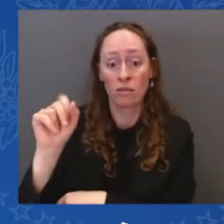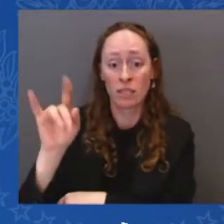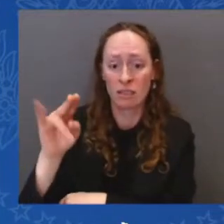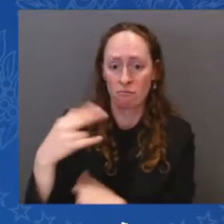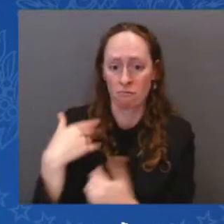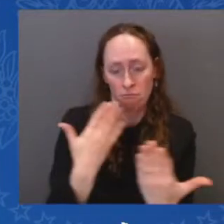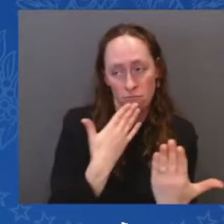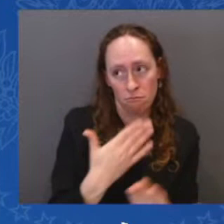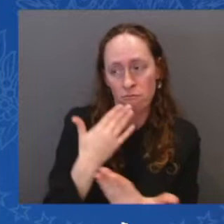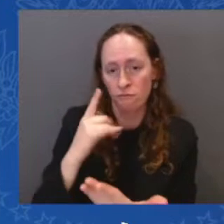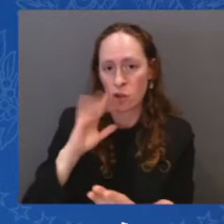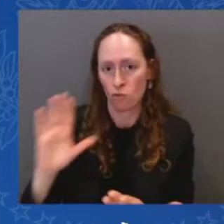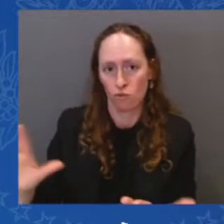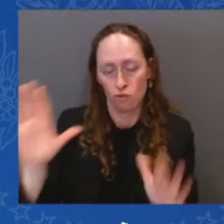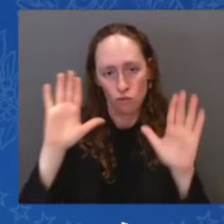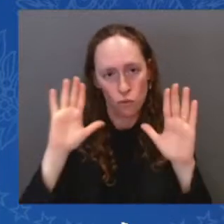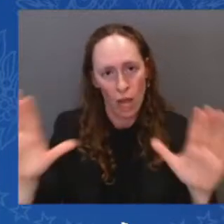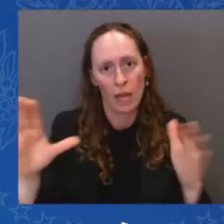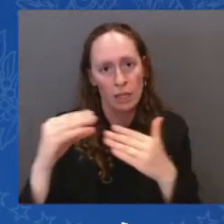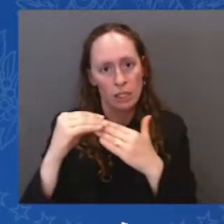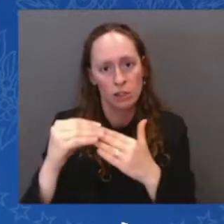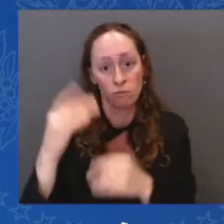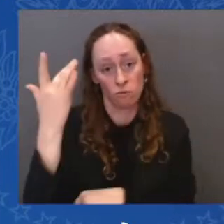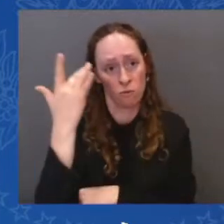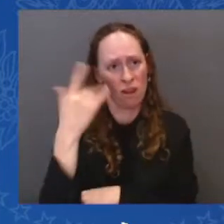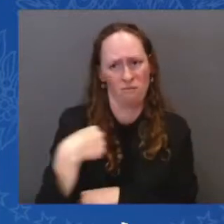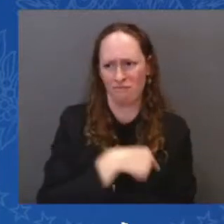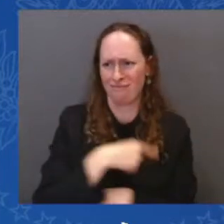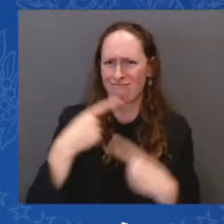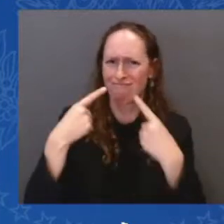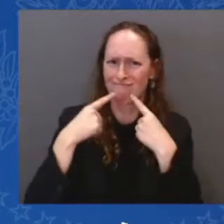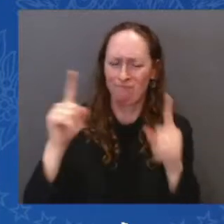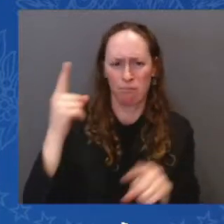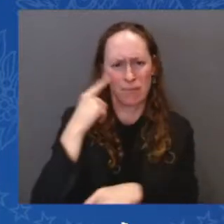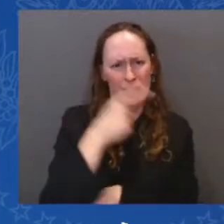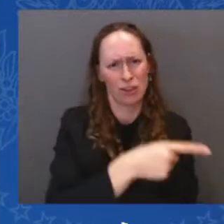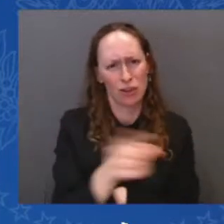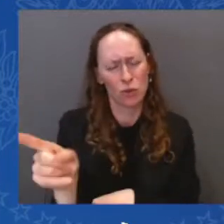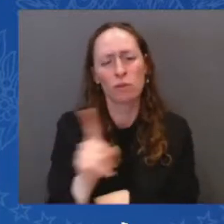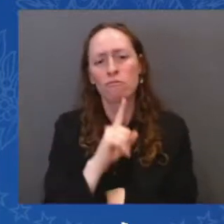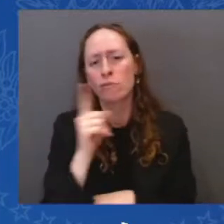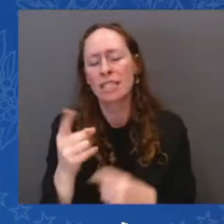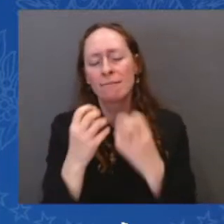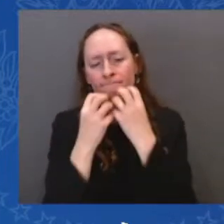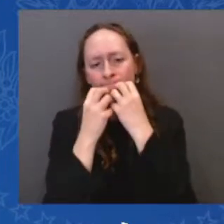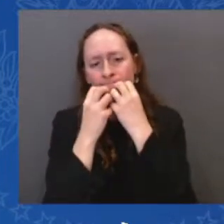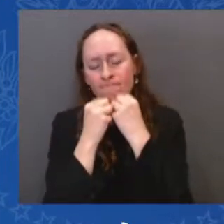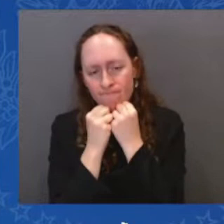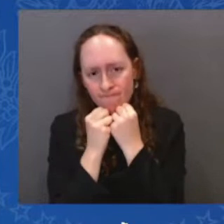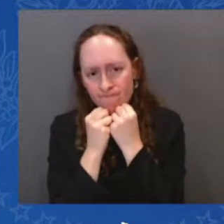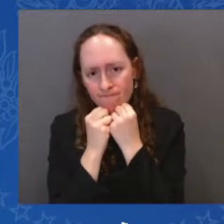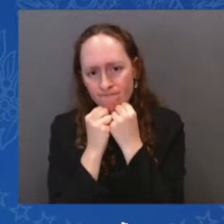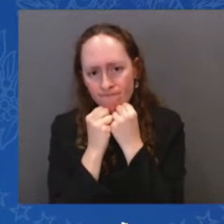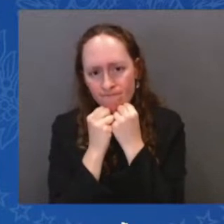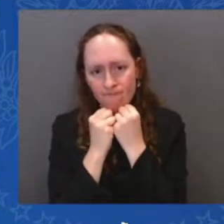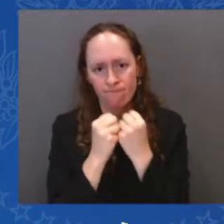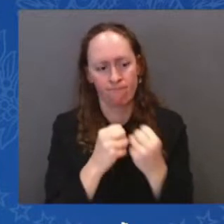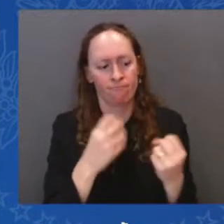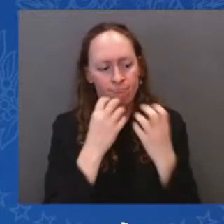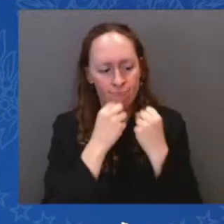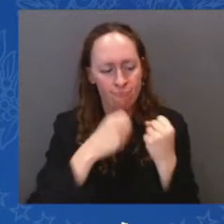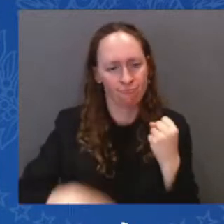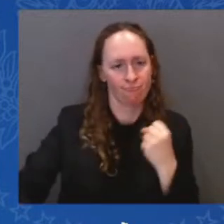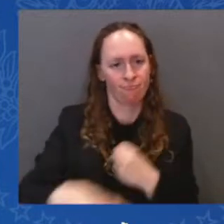and concern for the troops you command. It's a lived leadership of being in the field alongside your